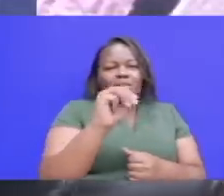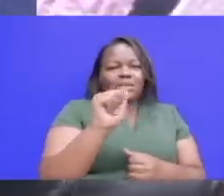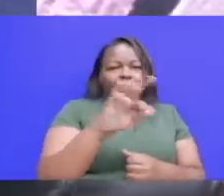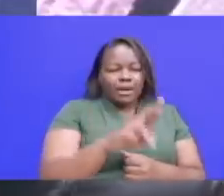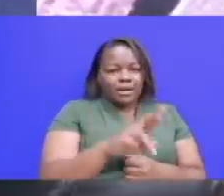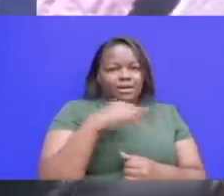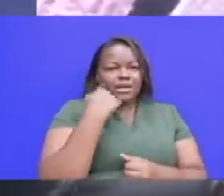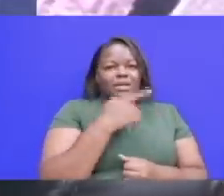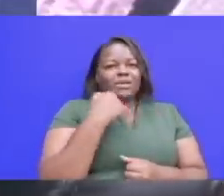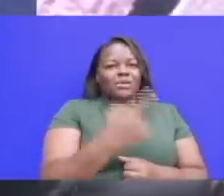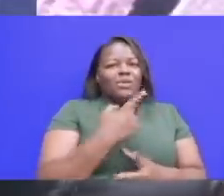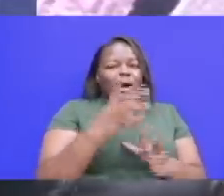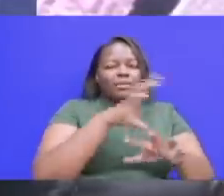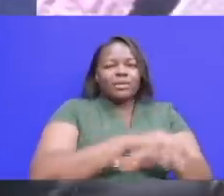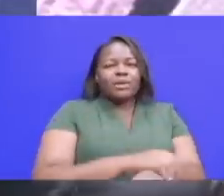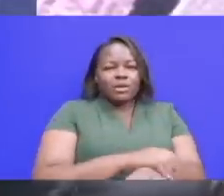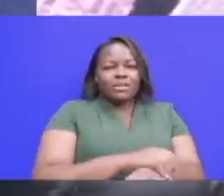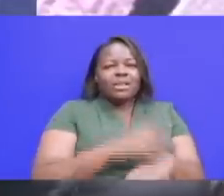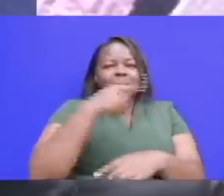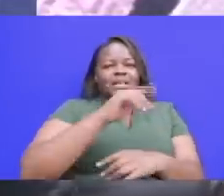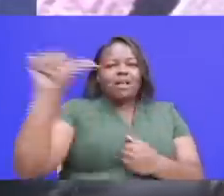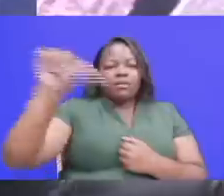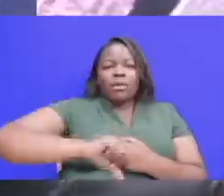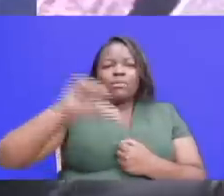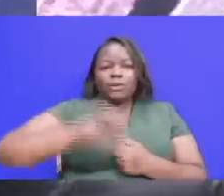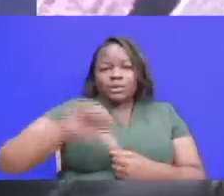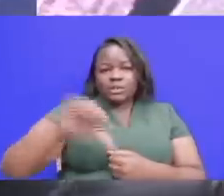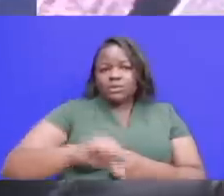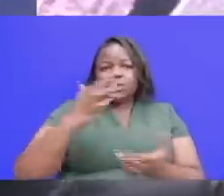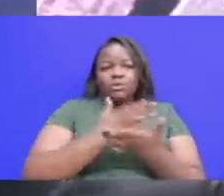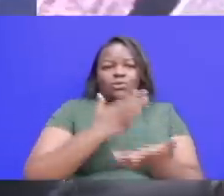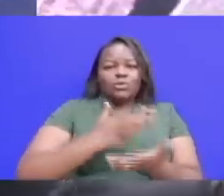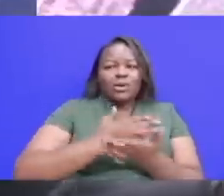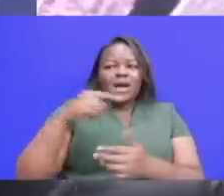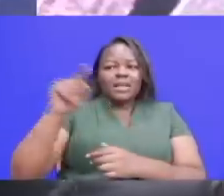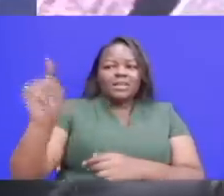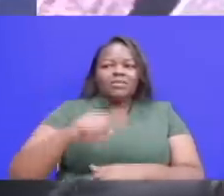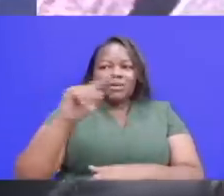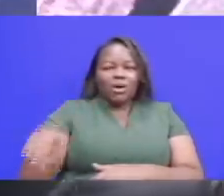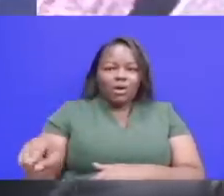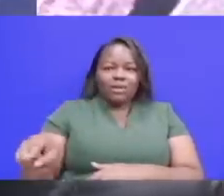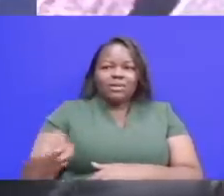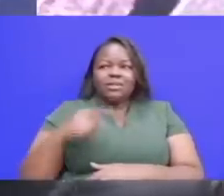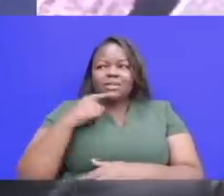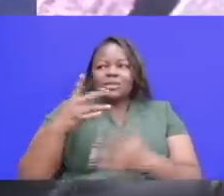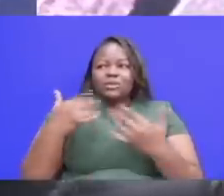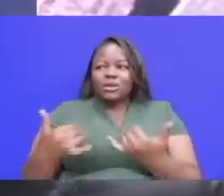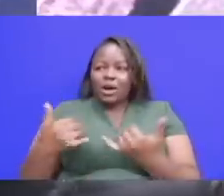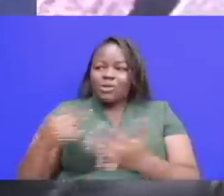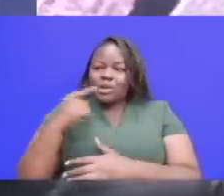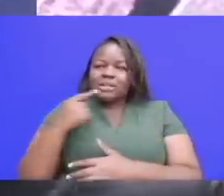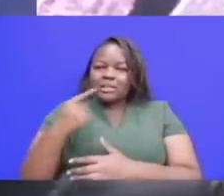has been caught and known that she is a prostitute, it is wrong. He is condemned for that. You are condemned for, actually you are condemning what you are doing.